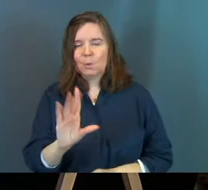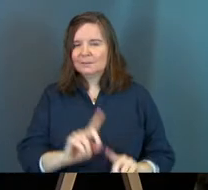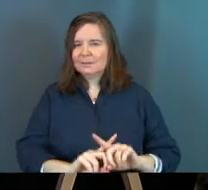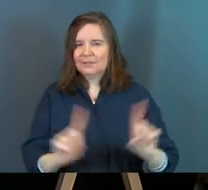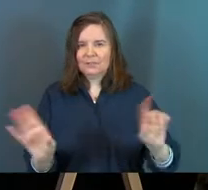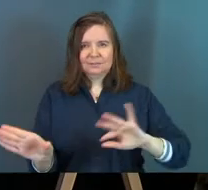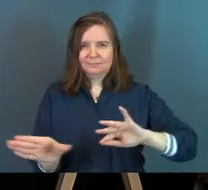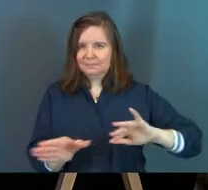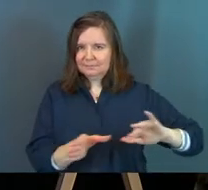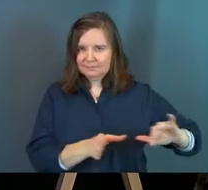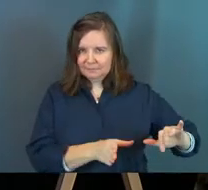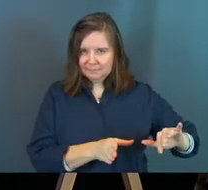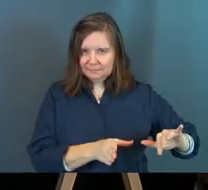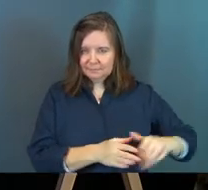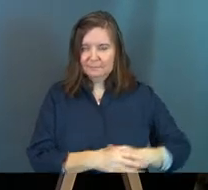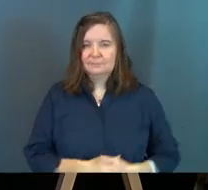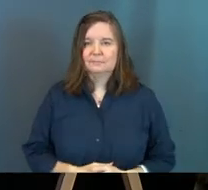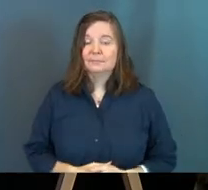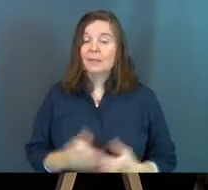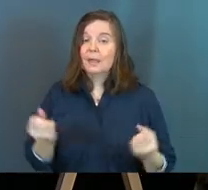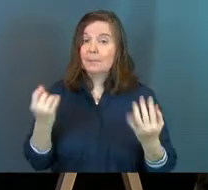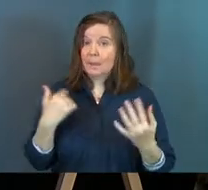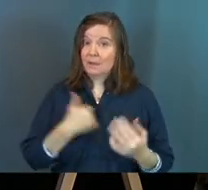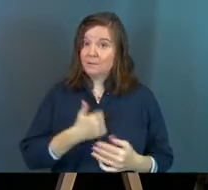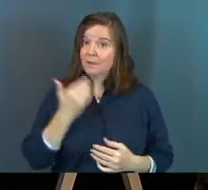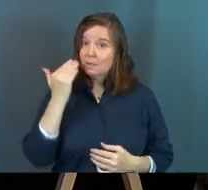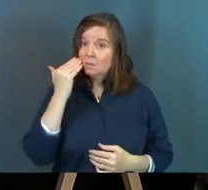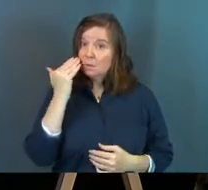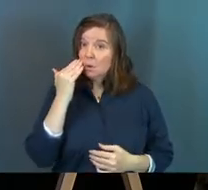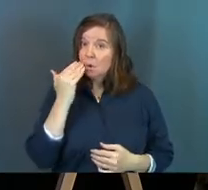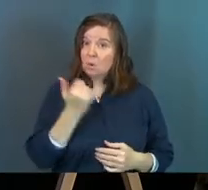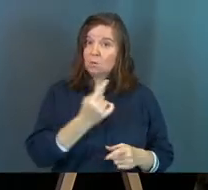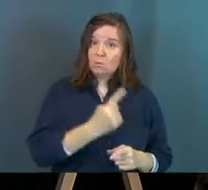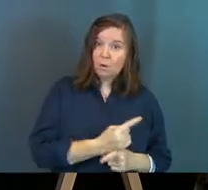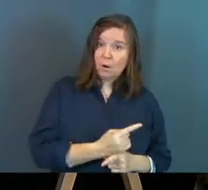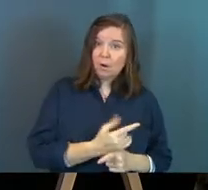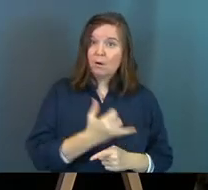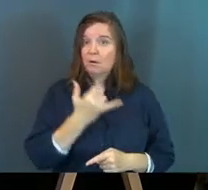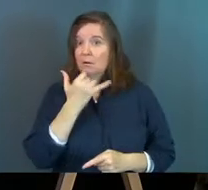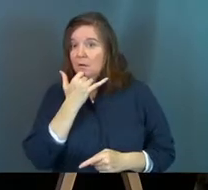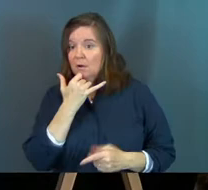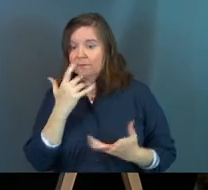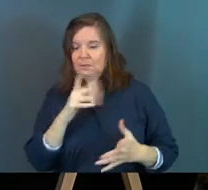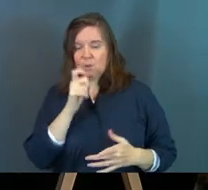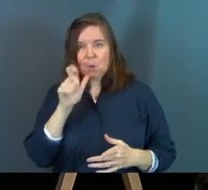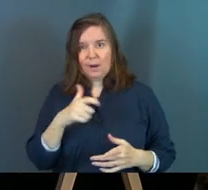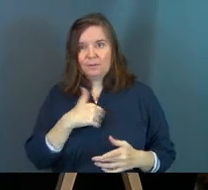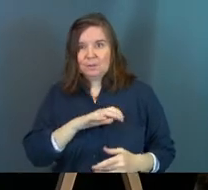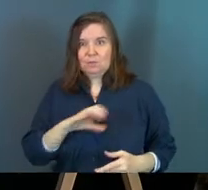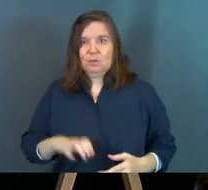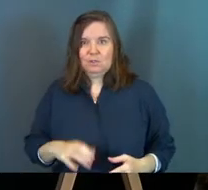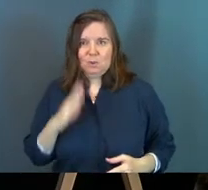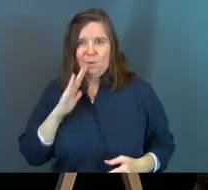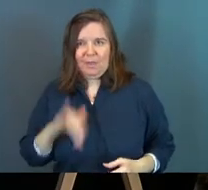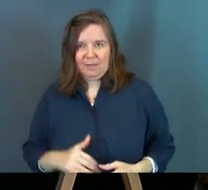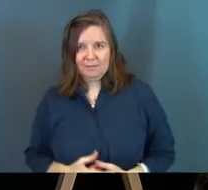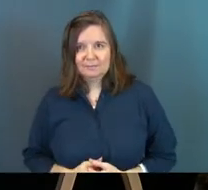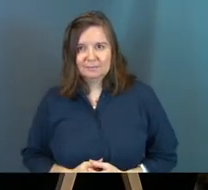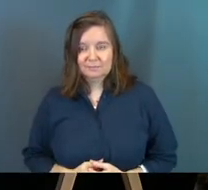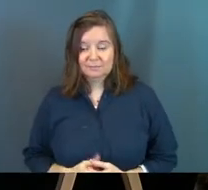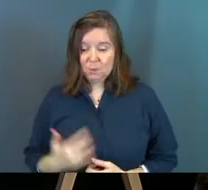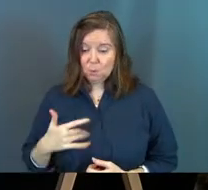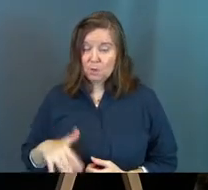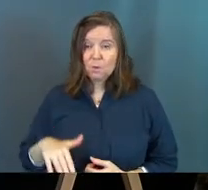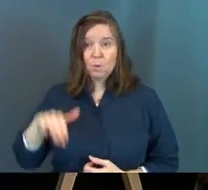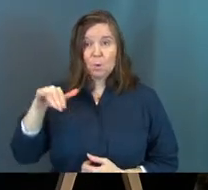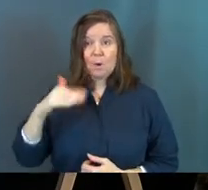what it means. Many of us know what's right and what's wrong. We don't have to be a Christian to know that. We